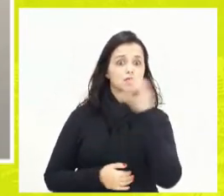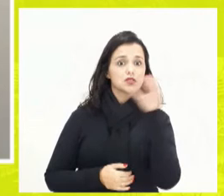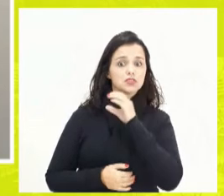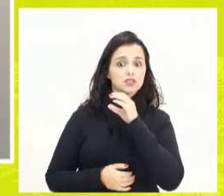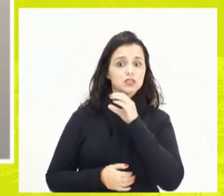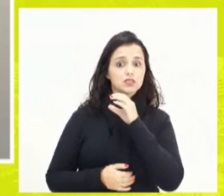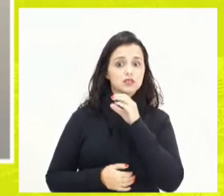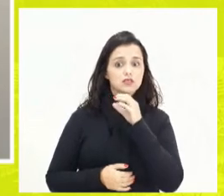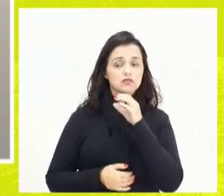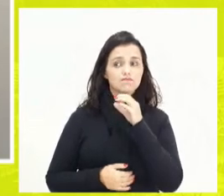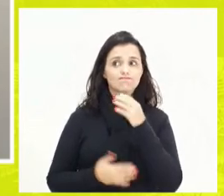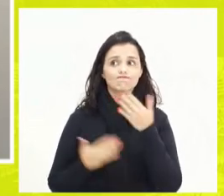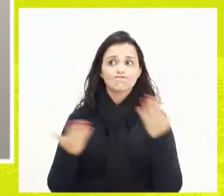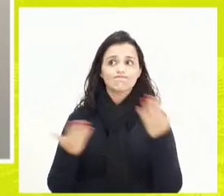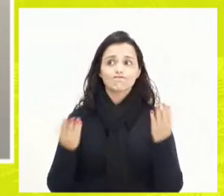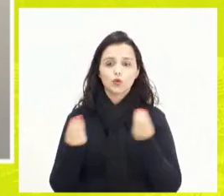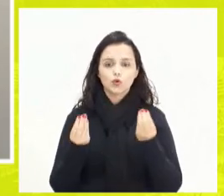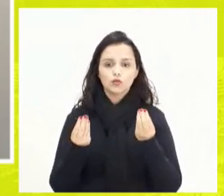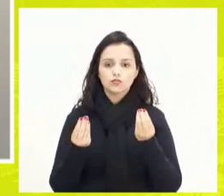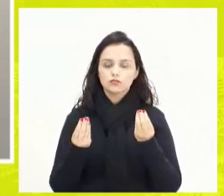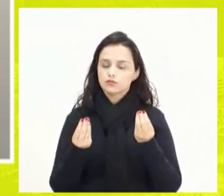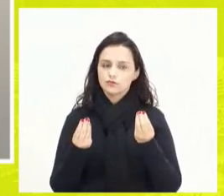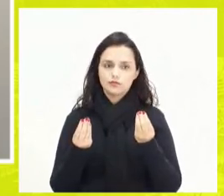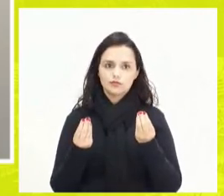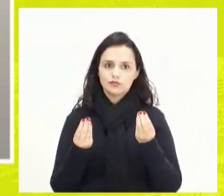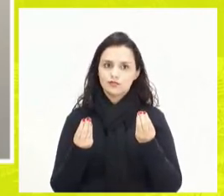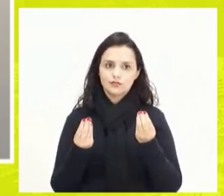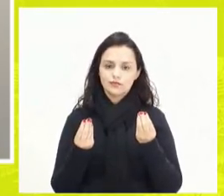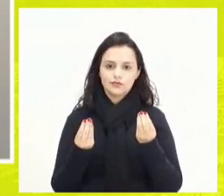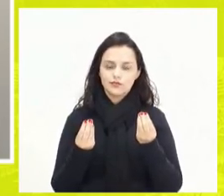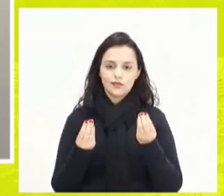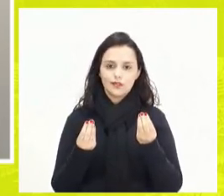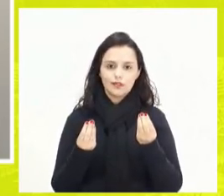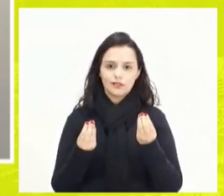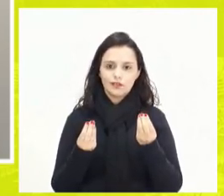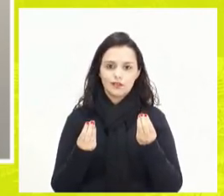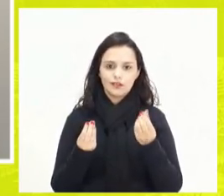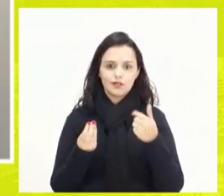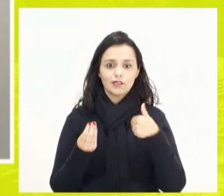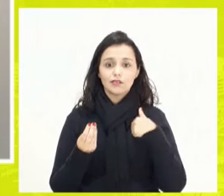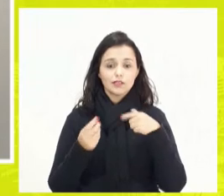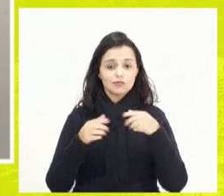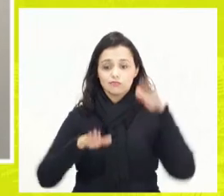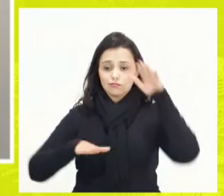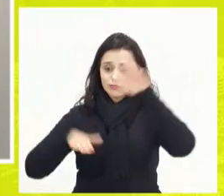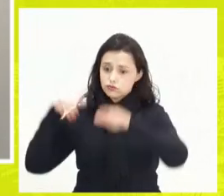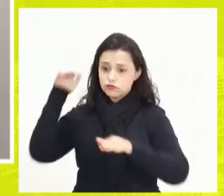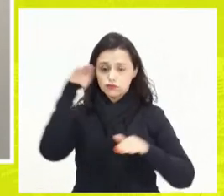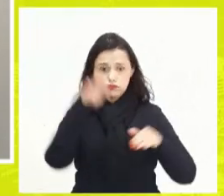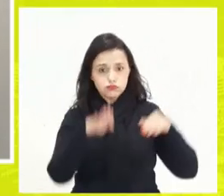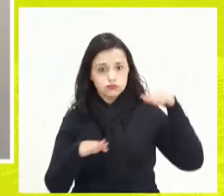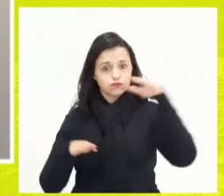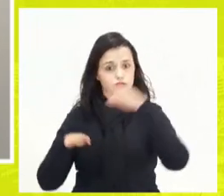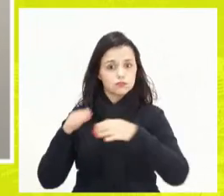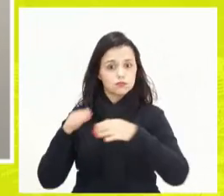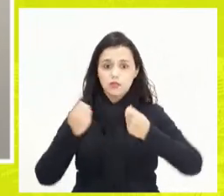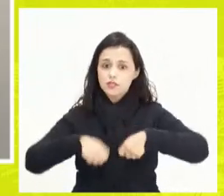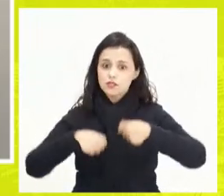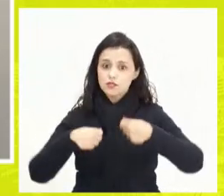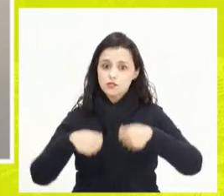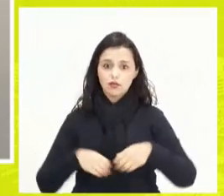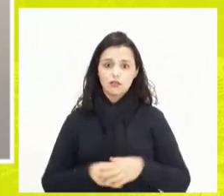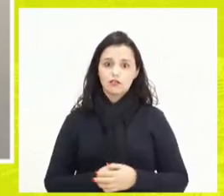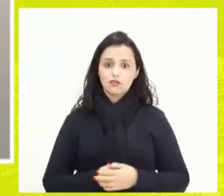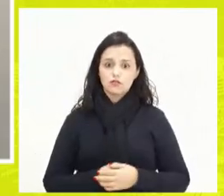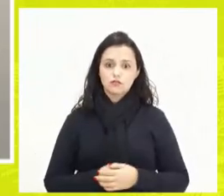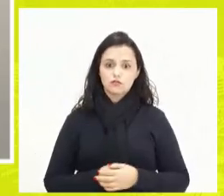was screaming like i was it was something i should but you know it doesn't matter this difficulty of having